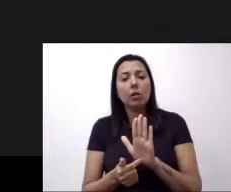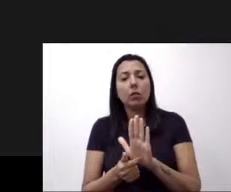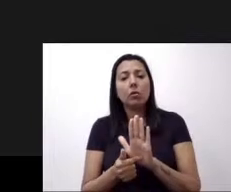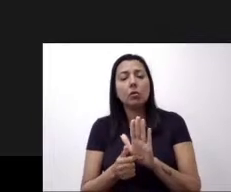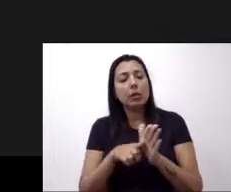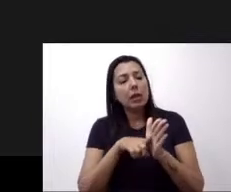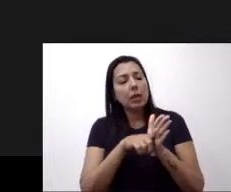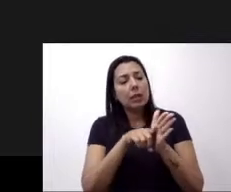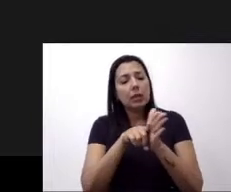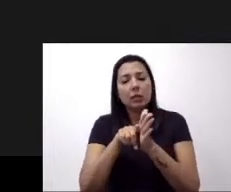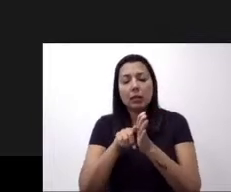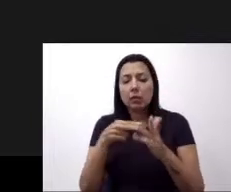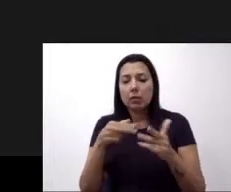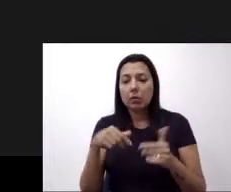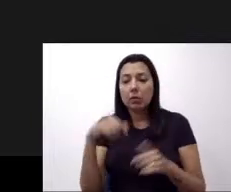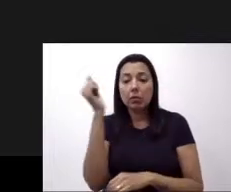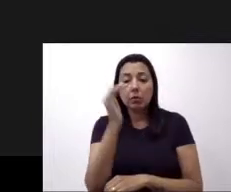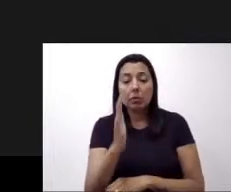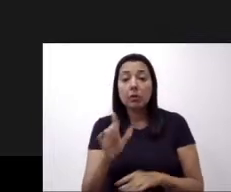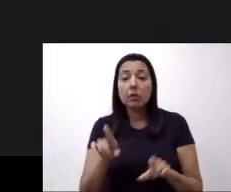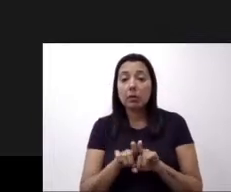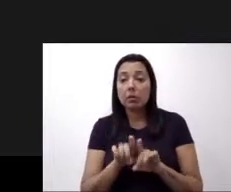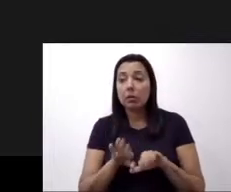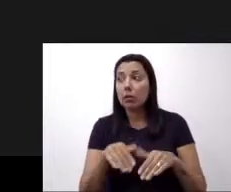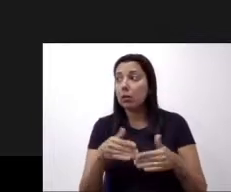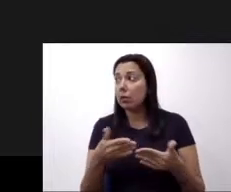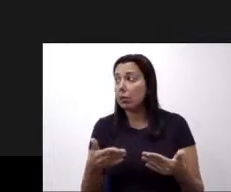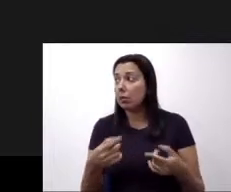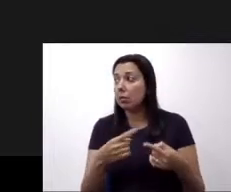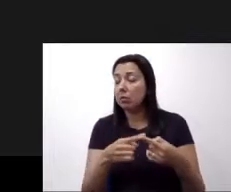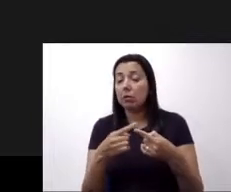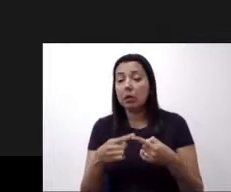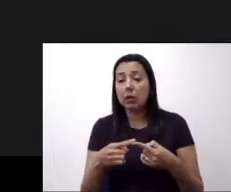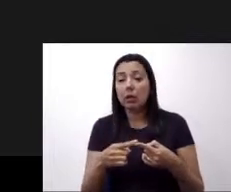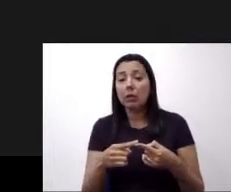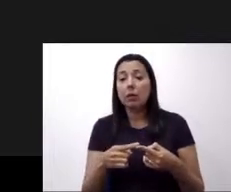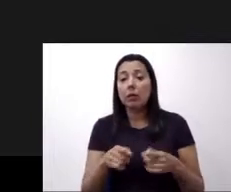Brazil. And now I come to my second part.